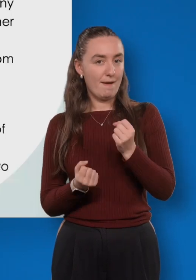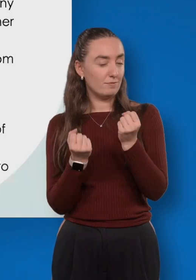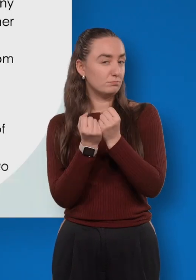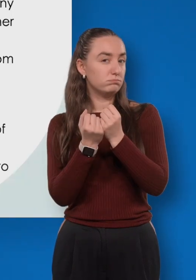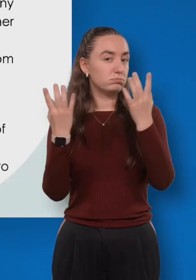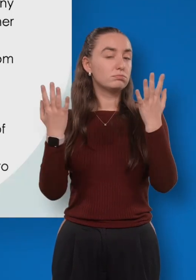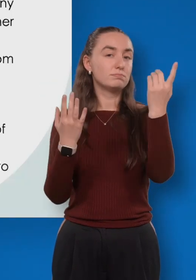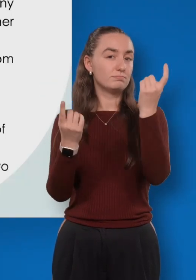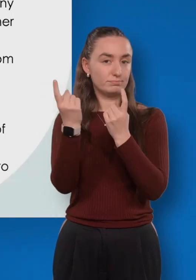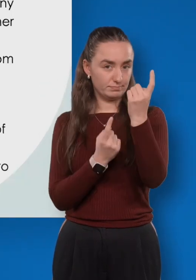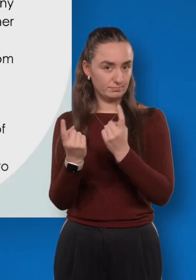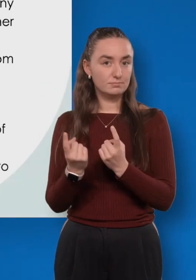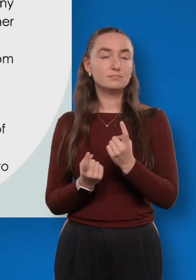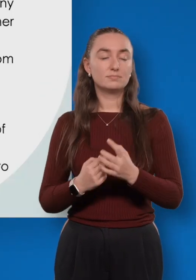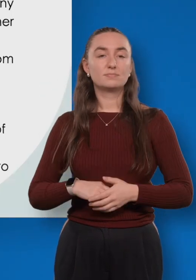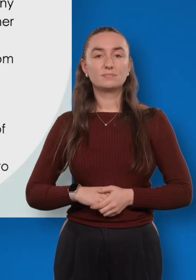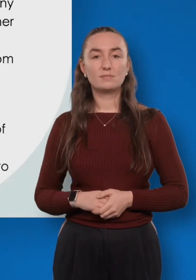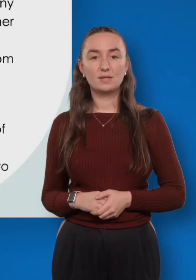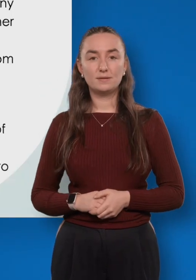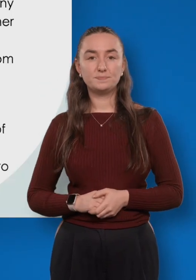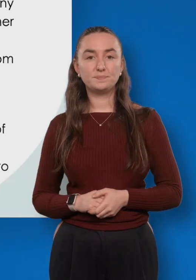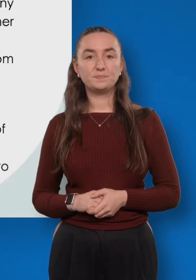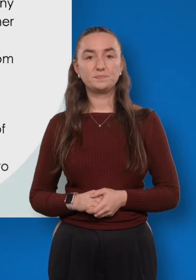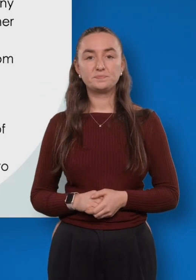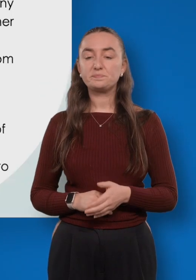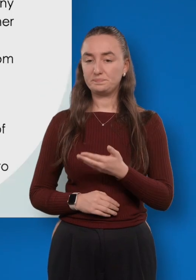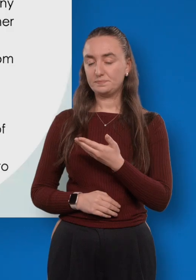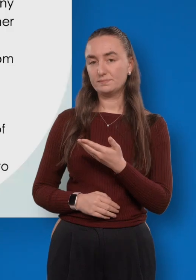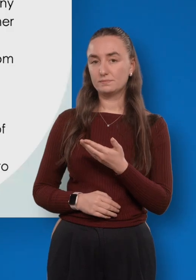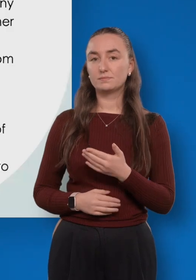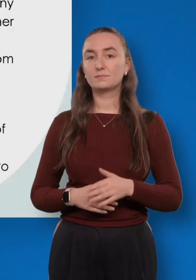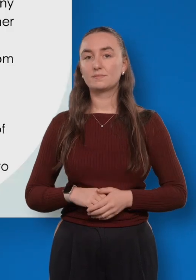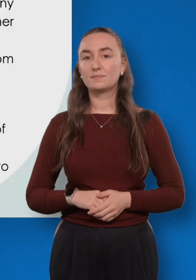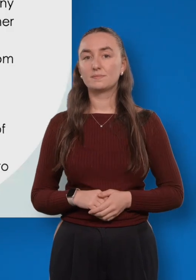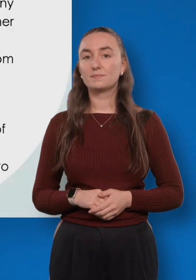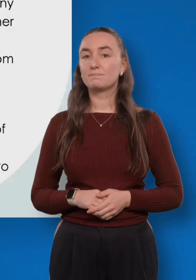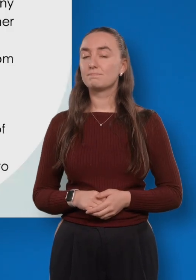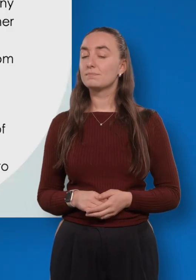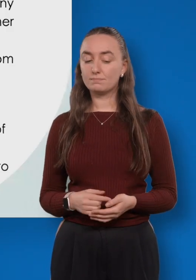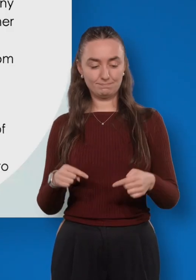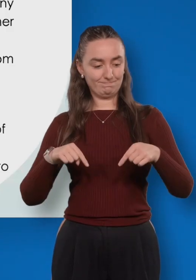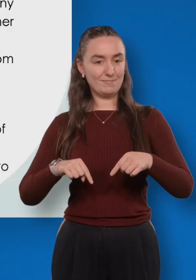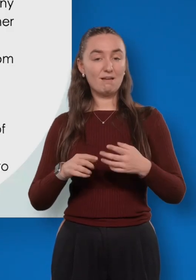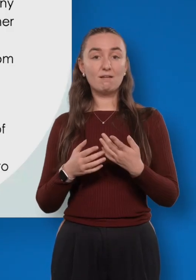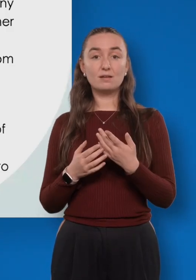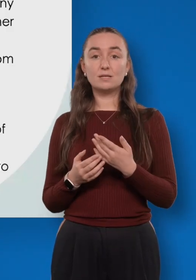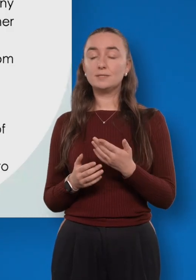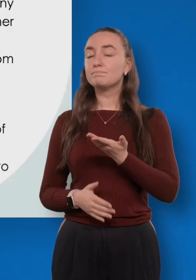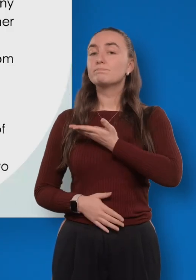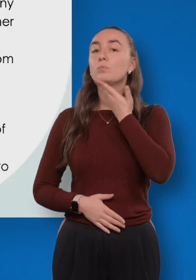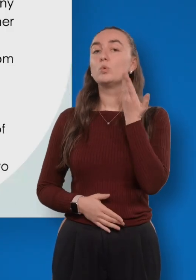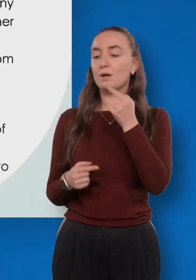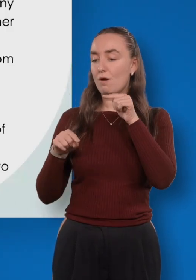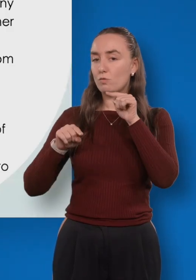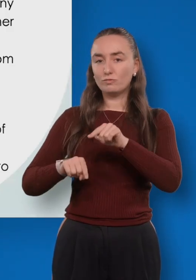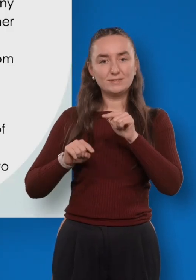coming in. Really, we want this to be a harassment-free experience for everyone.